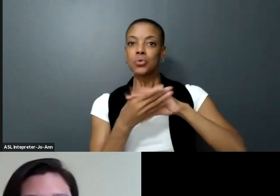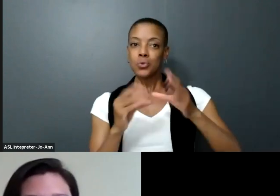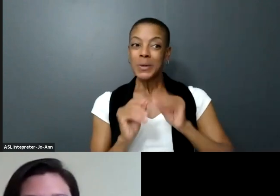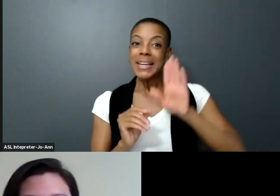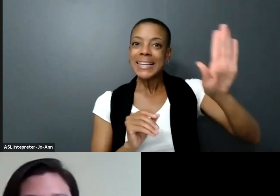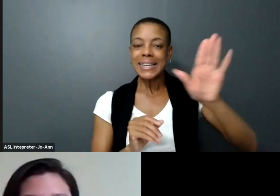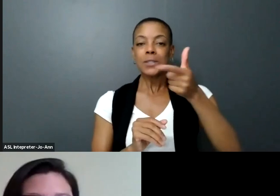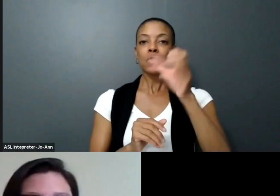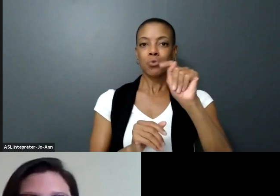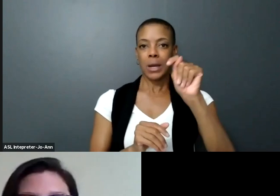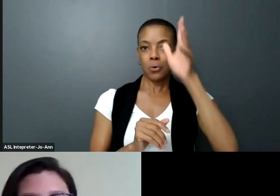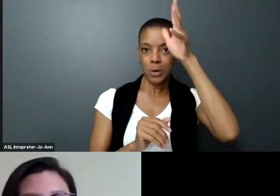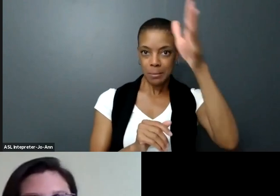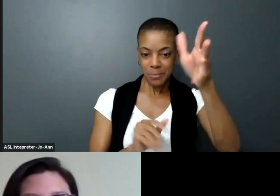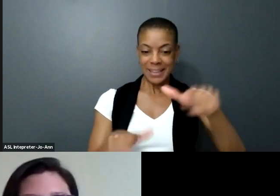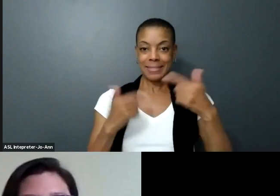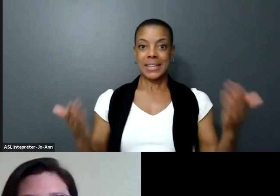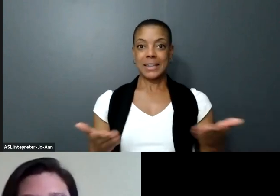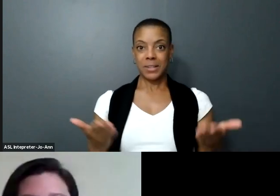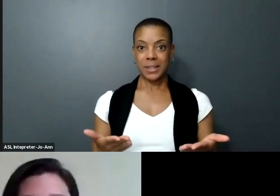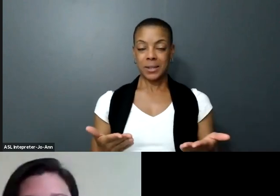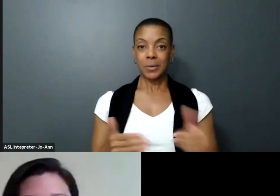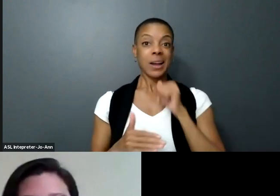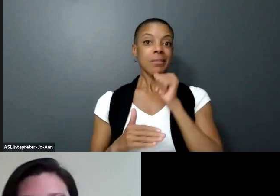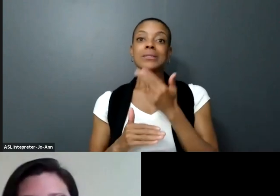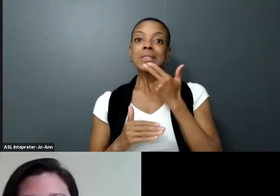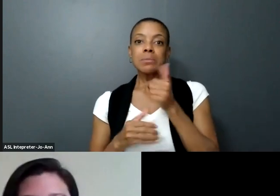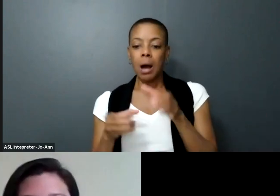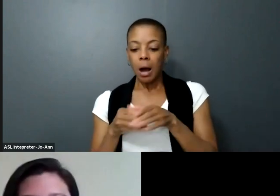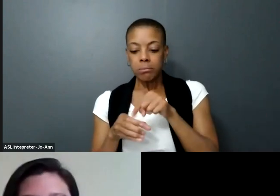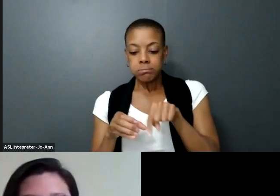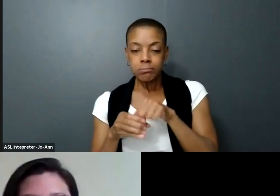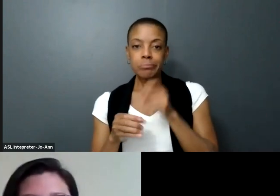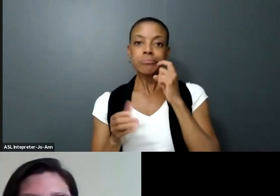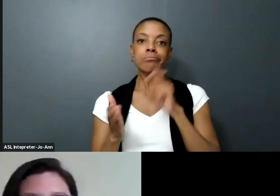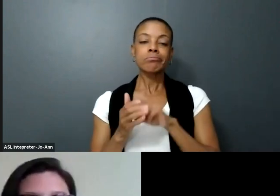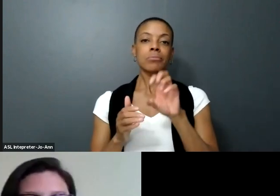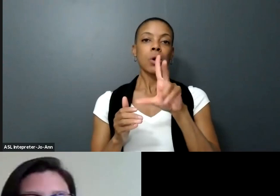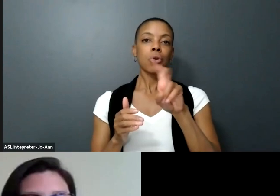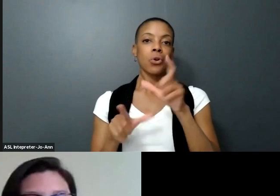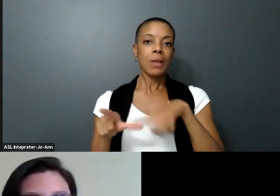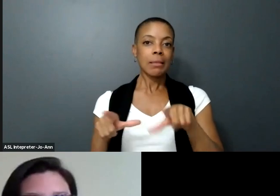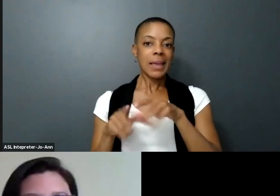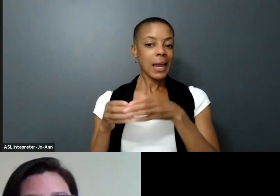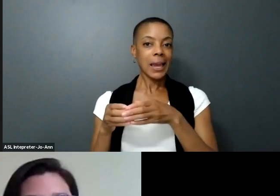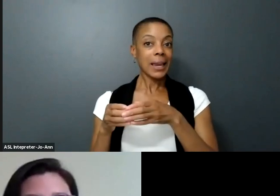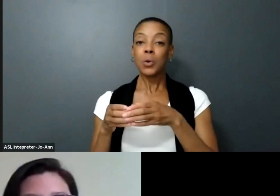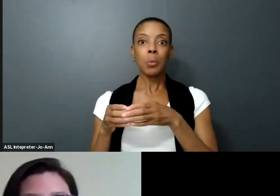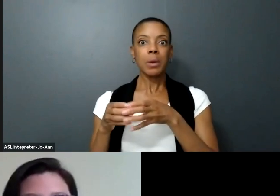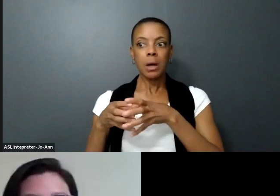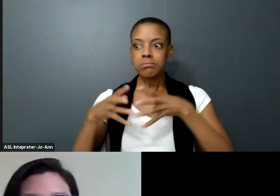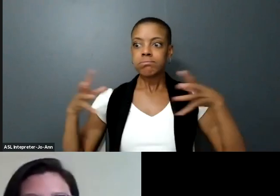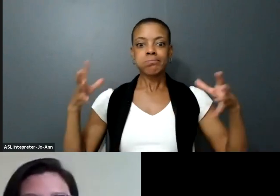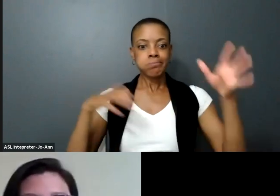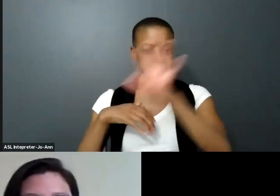this area. Not just the small reserve that is currently recognized as Curve Lake's land base, but this entire area of